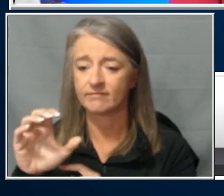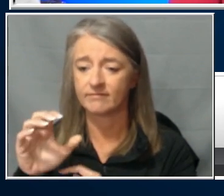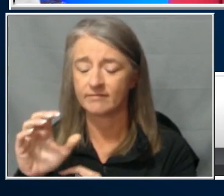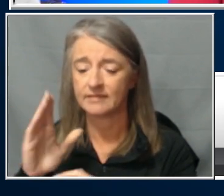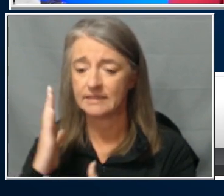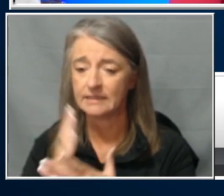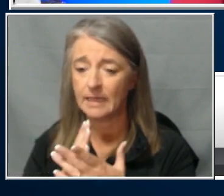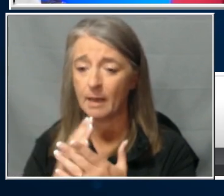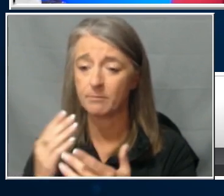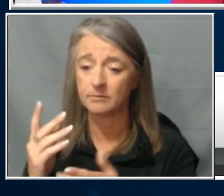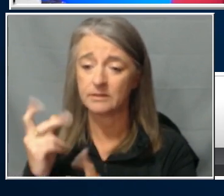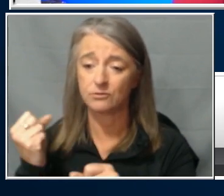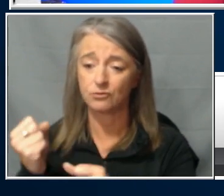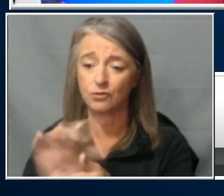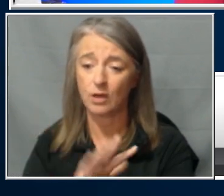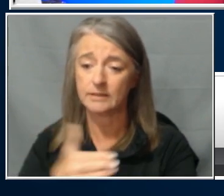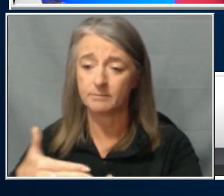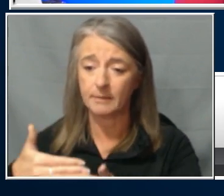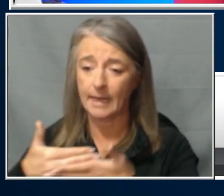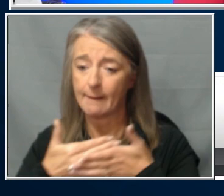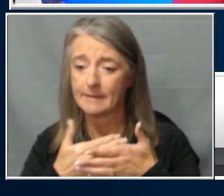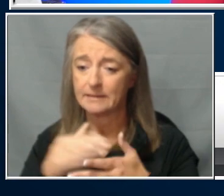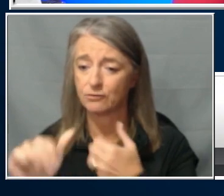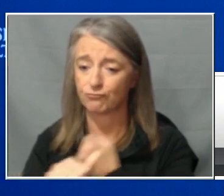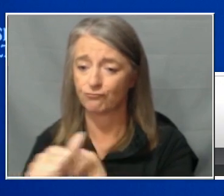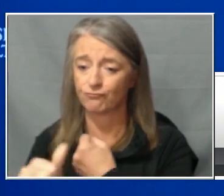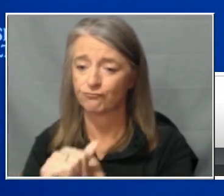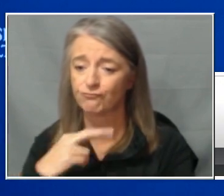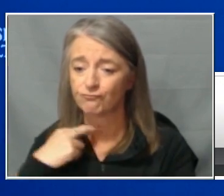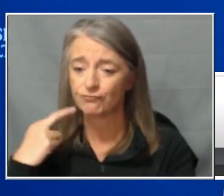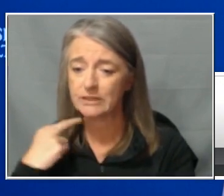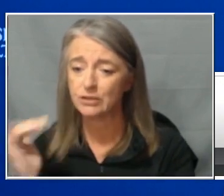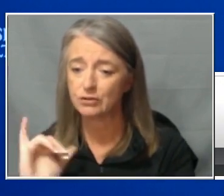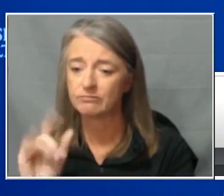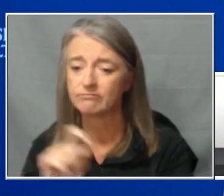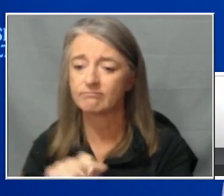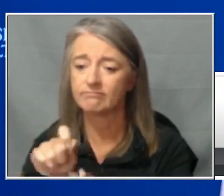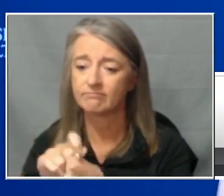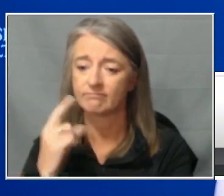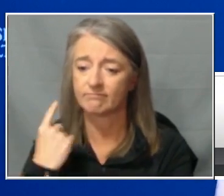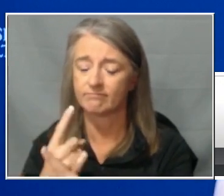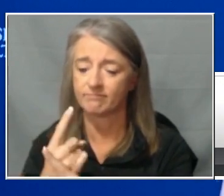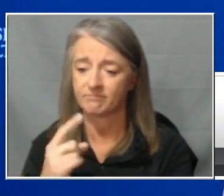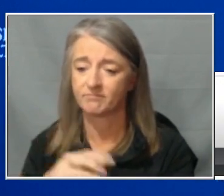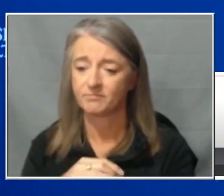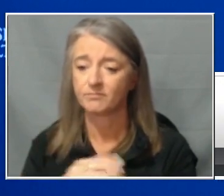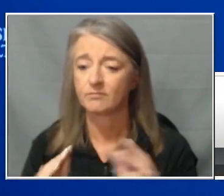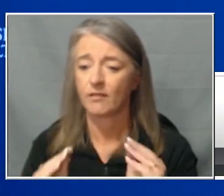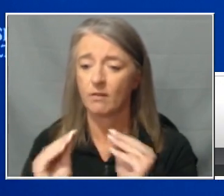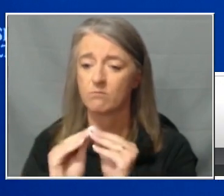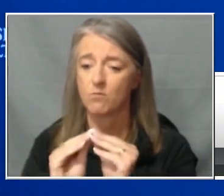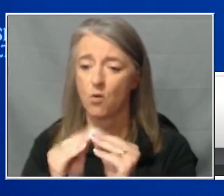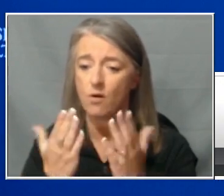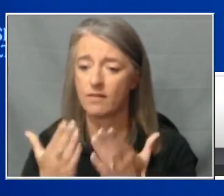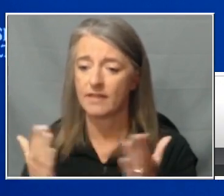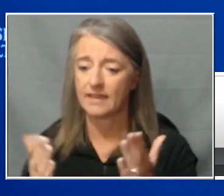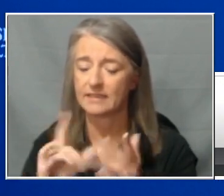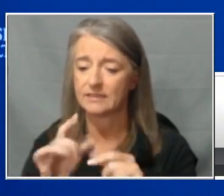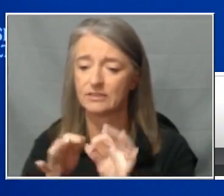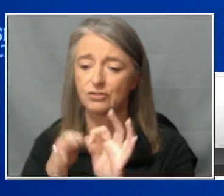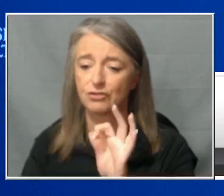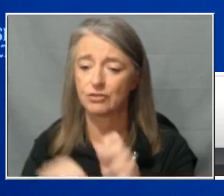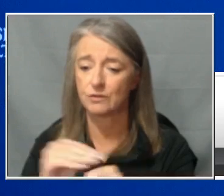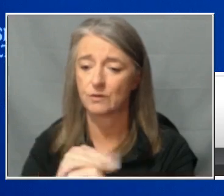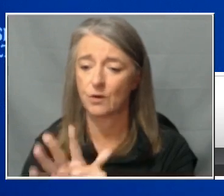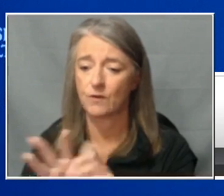at risk. Just what are your thoughts on that? Yeah, that's exactly right. So again, more things than just